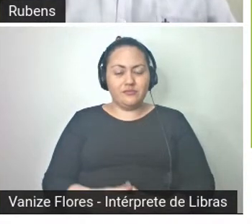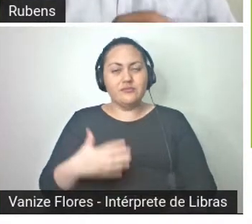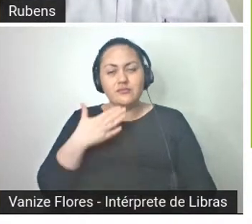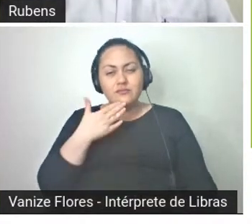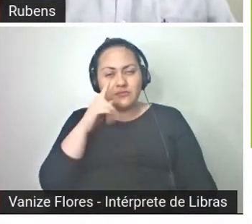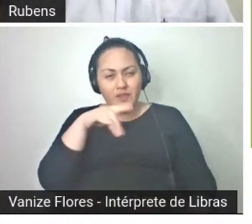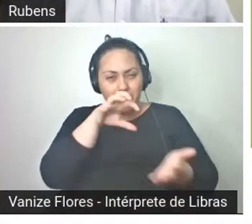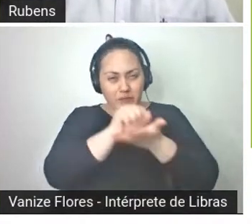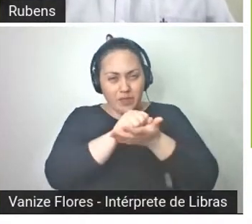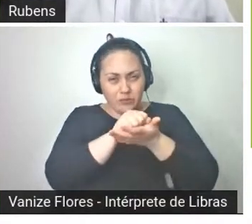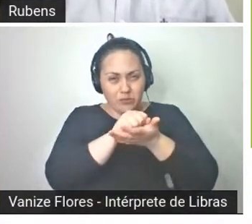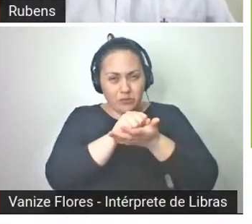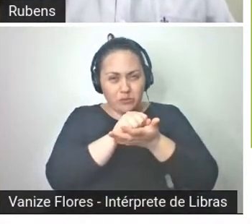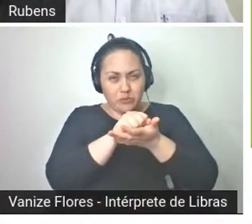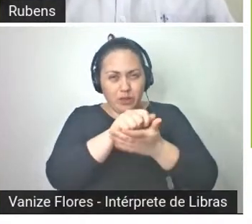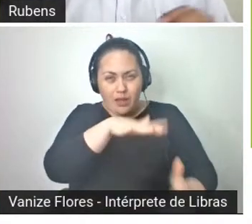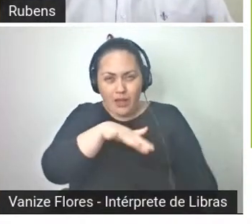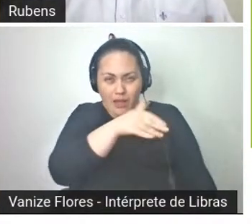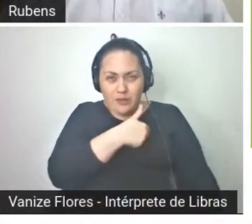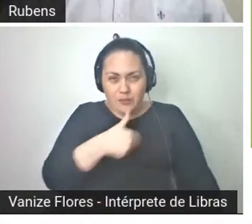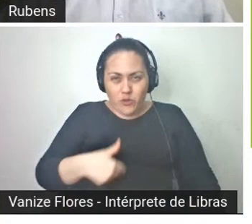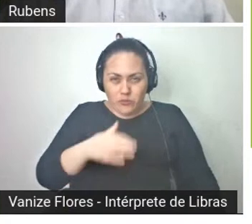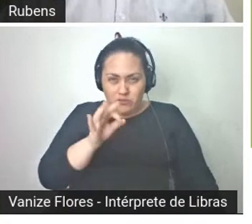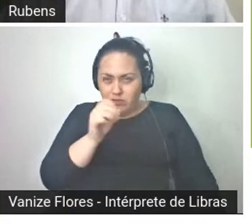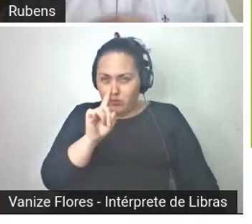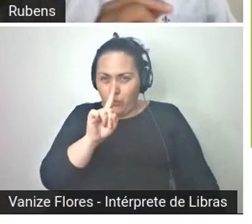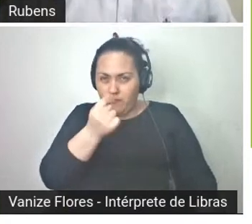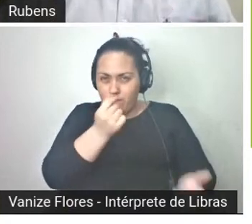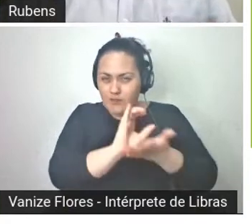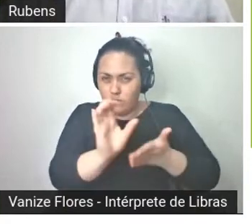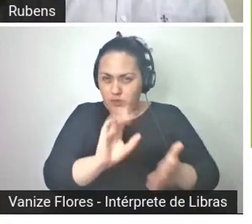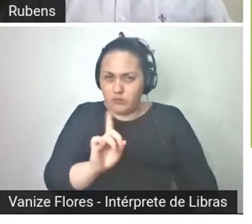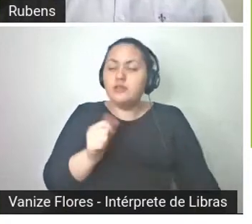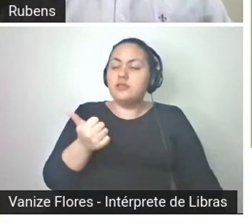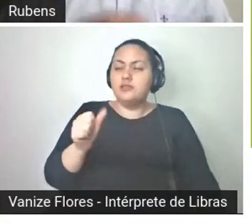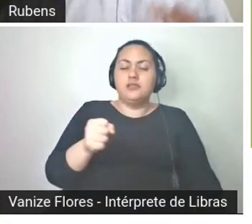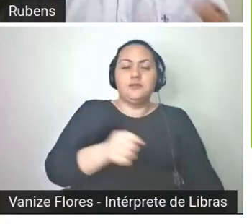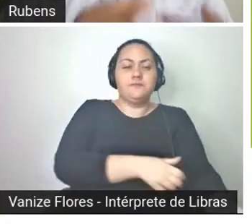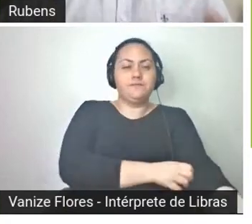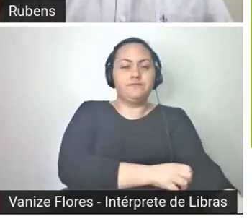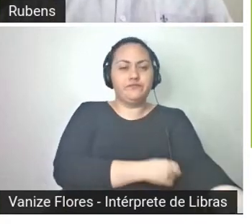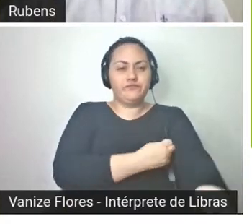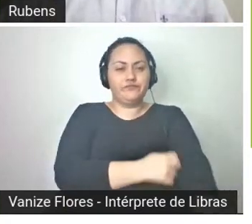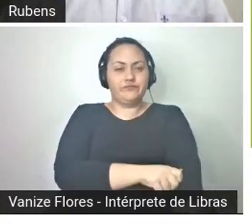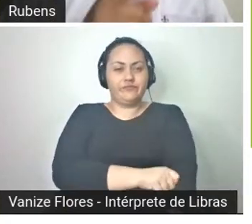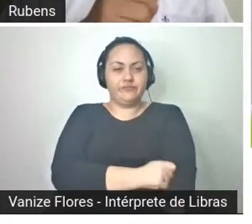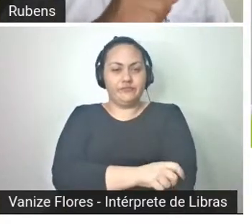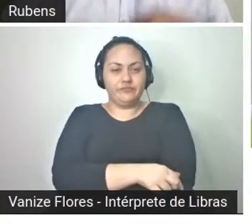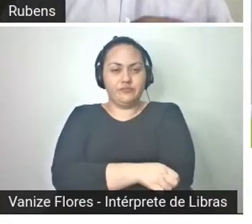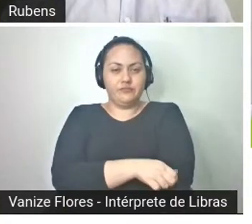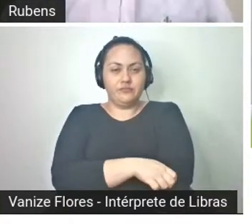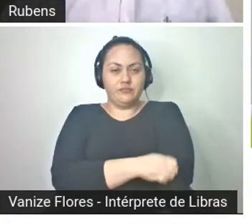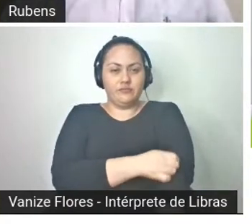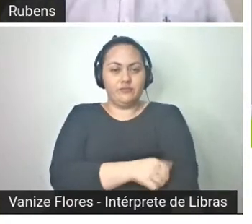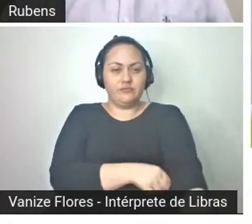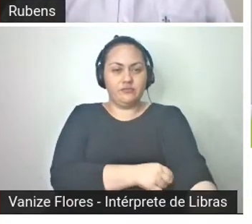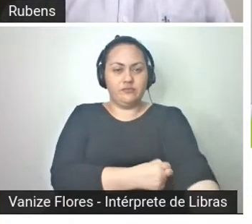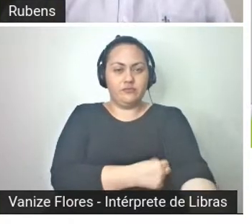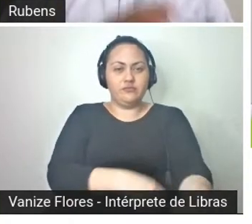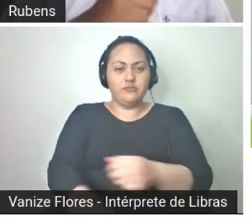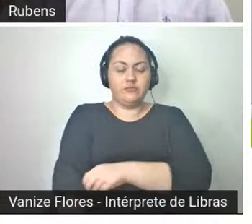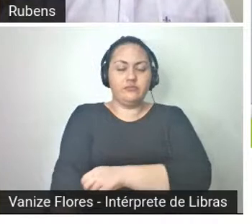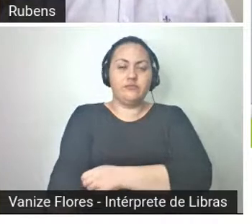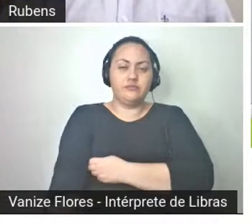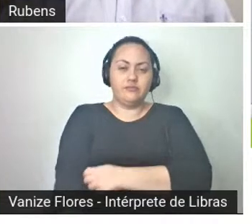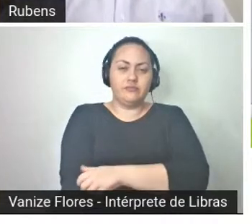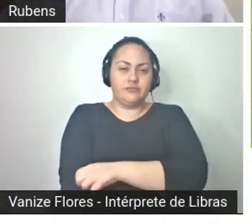no setor público, não investimento. Isso, isso. I mean, he's not talking about investments. He's saying that the number of students